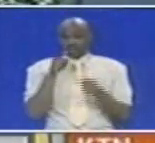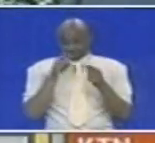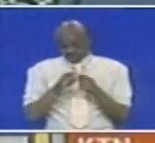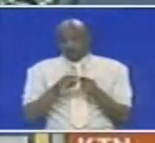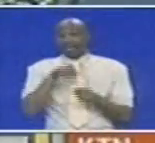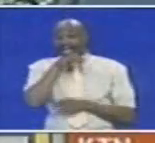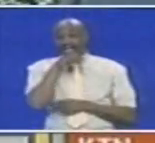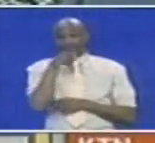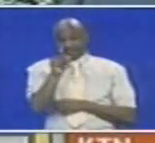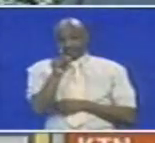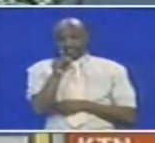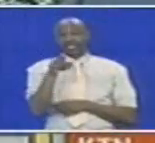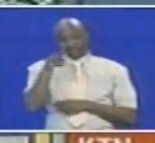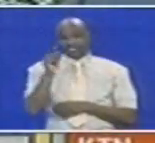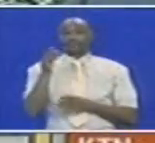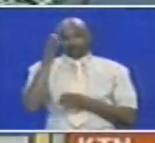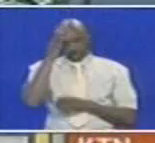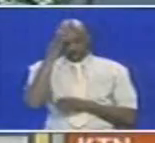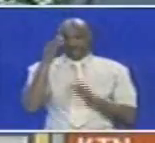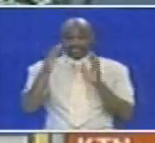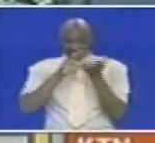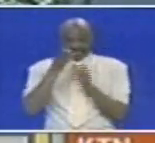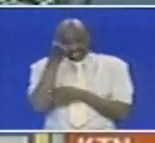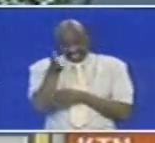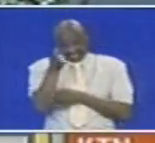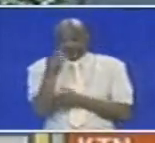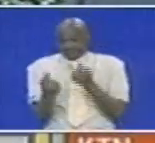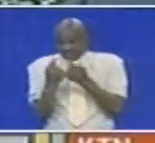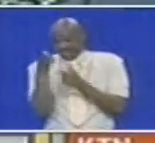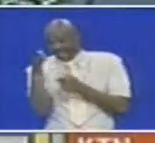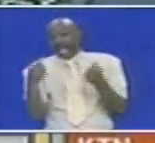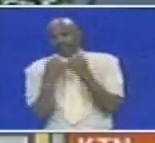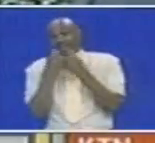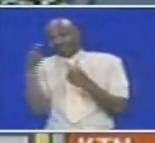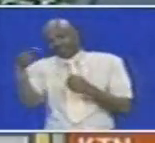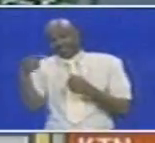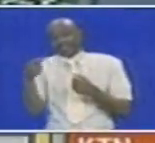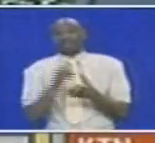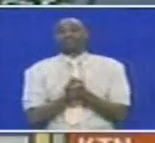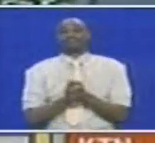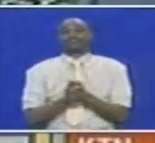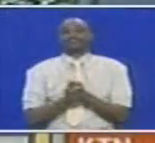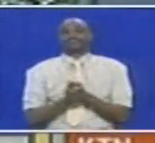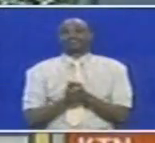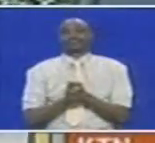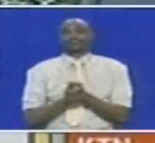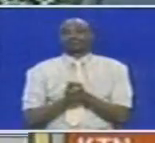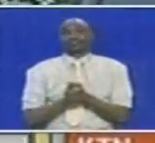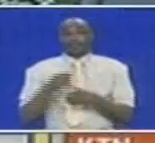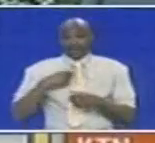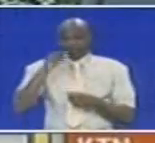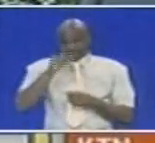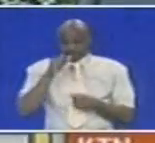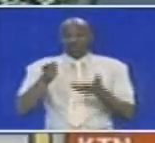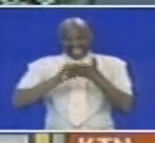that there is something which is in the cooking, something which is in the offing, and I can even